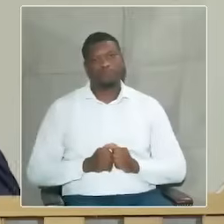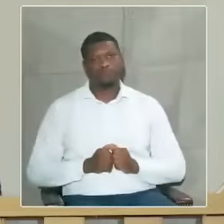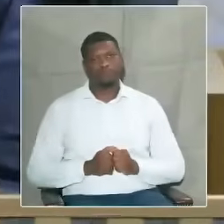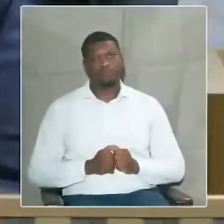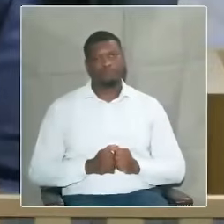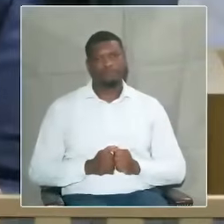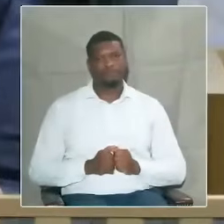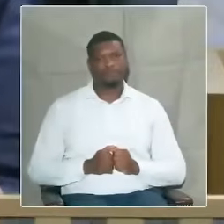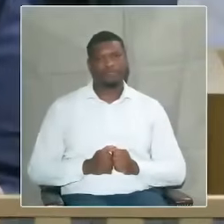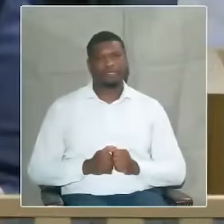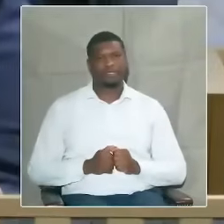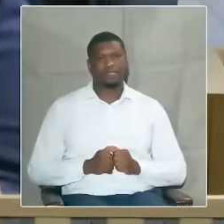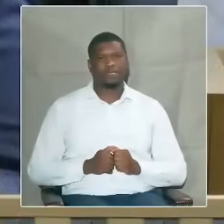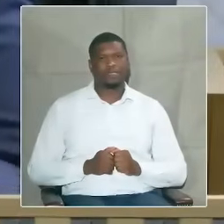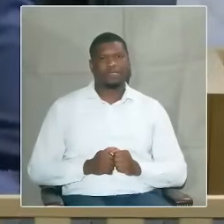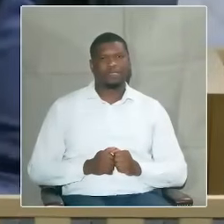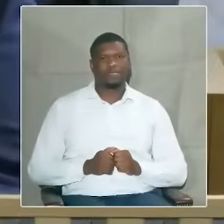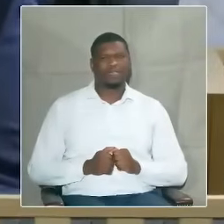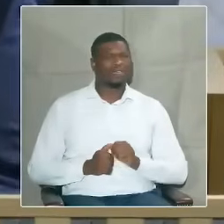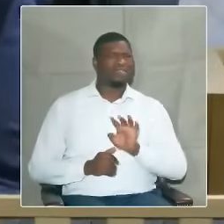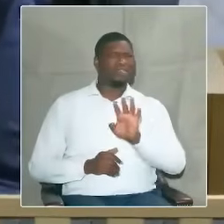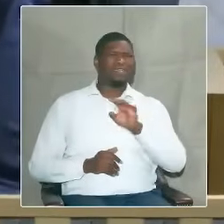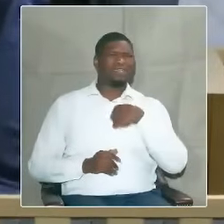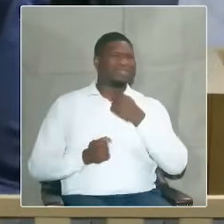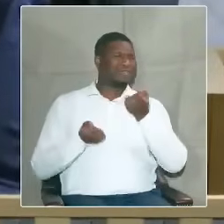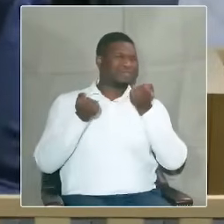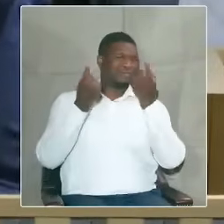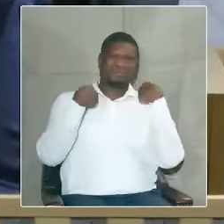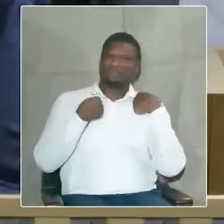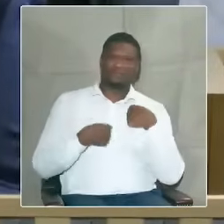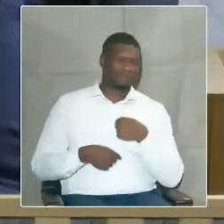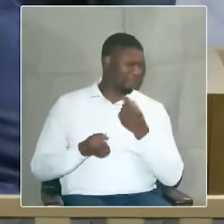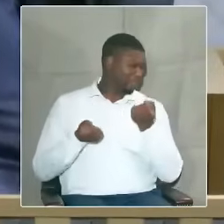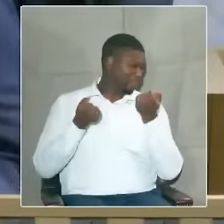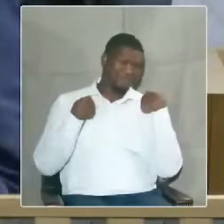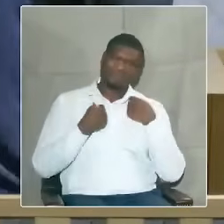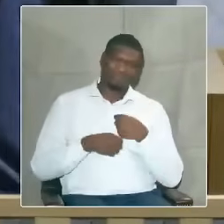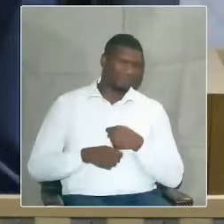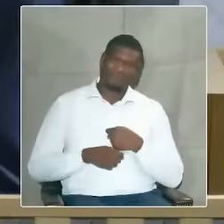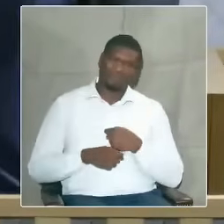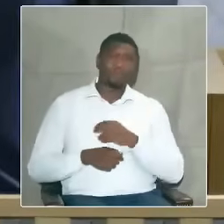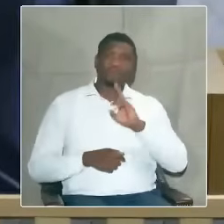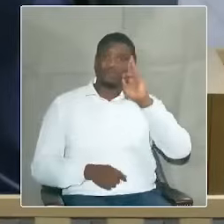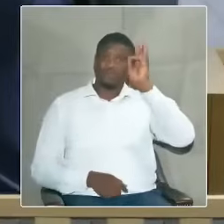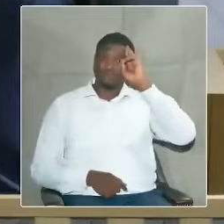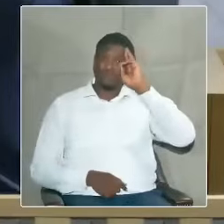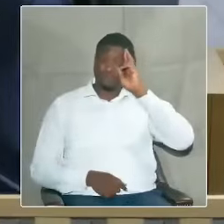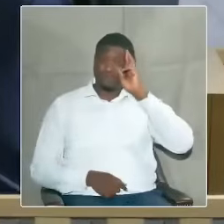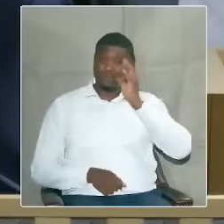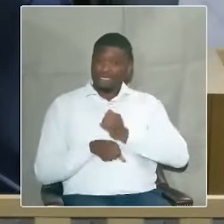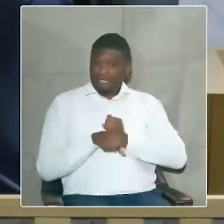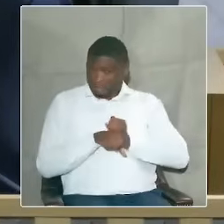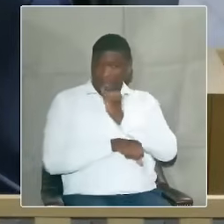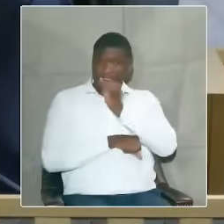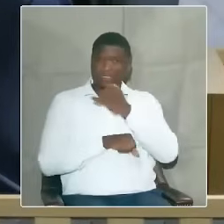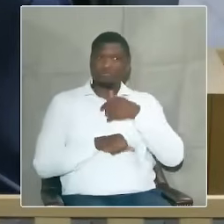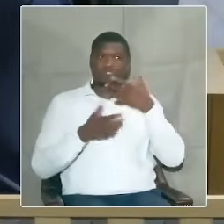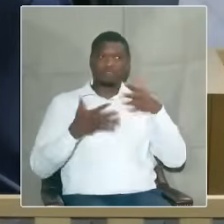I do not understand that, General. Remember, right at the beginning, I asked you